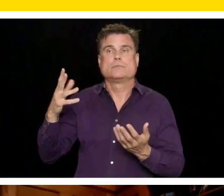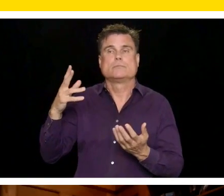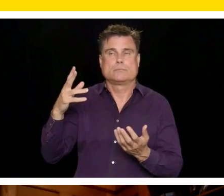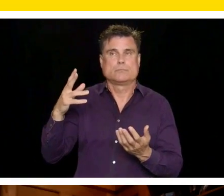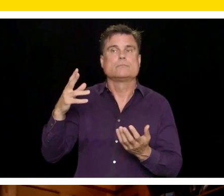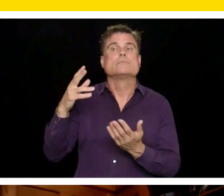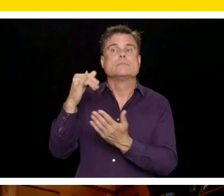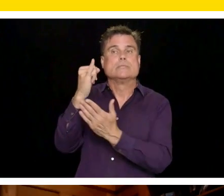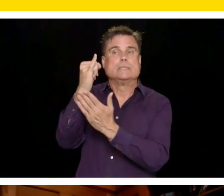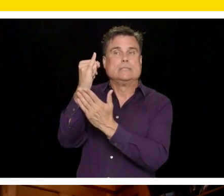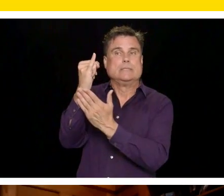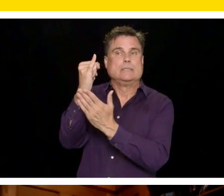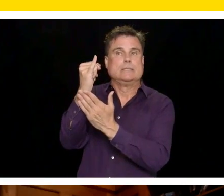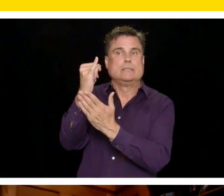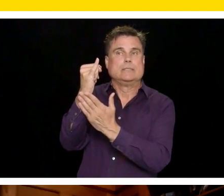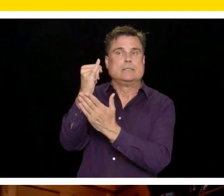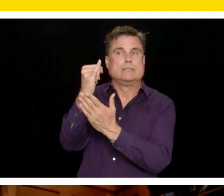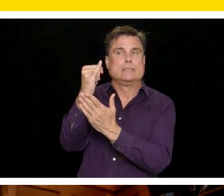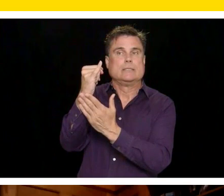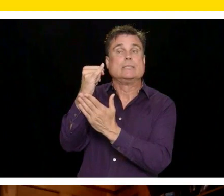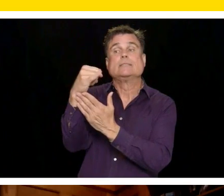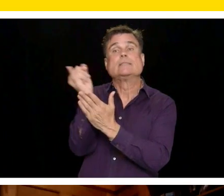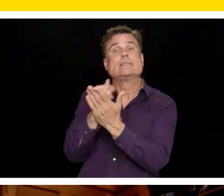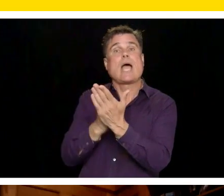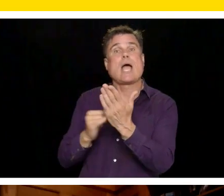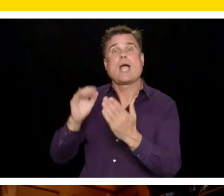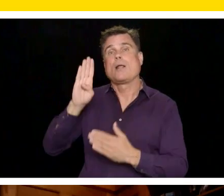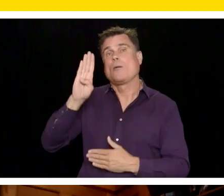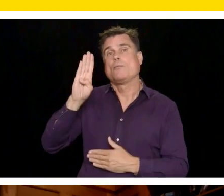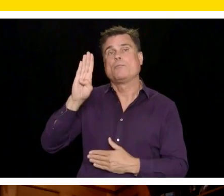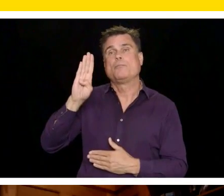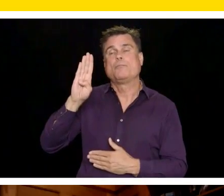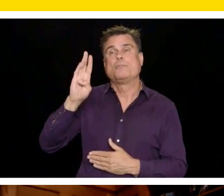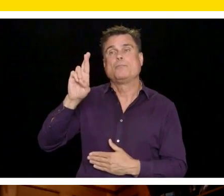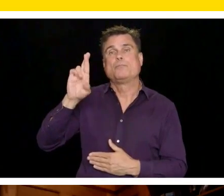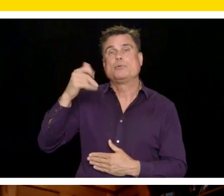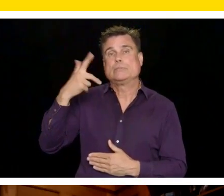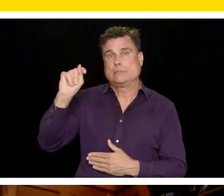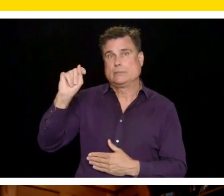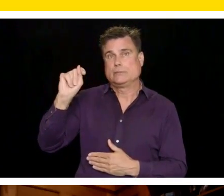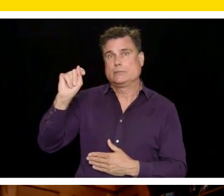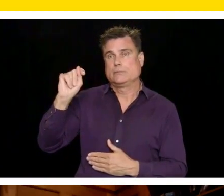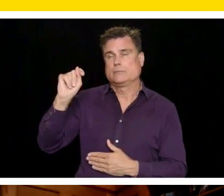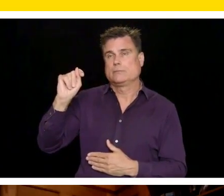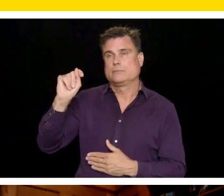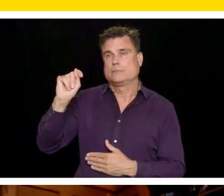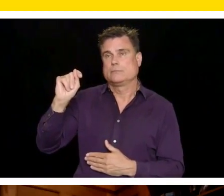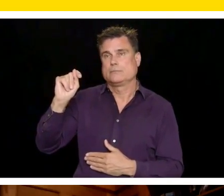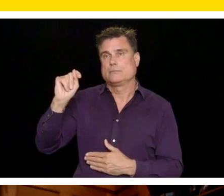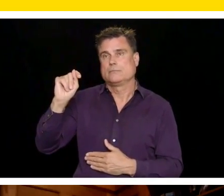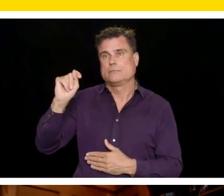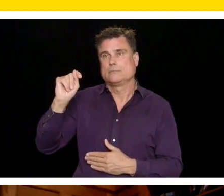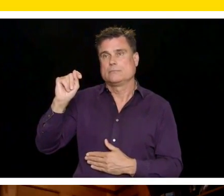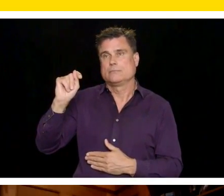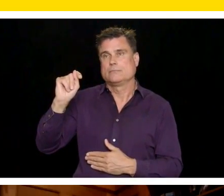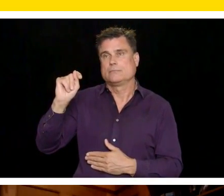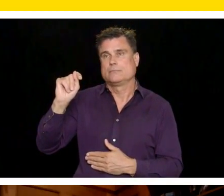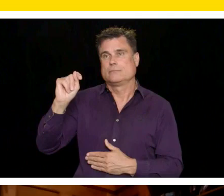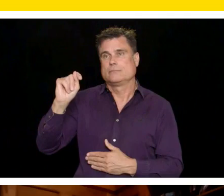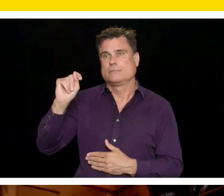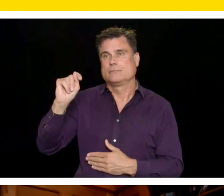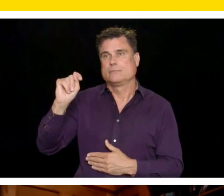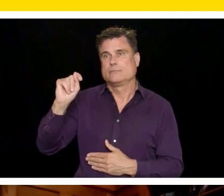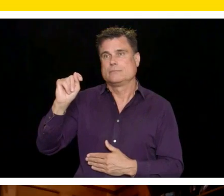be able to access? And this is for Tom, actually. Okay. They're not, and maybe I'm